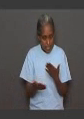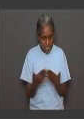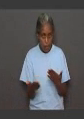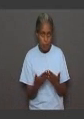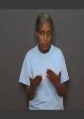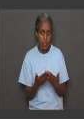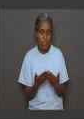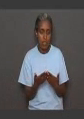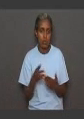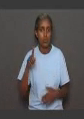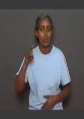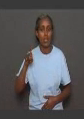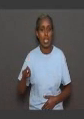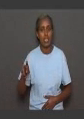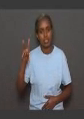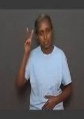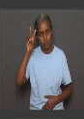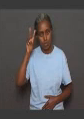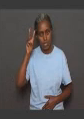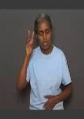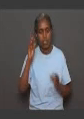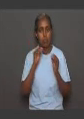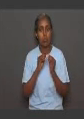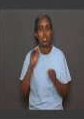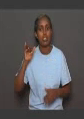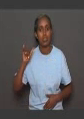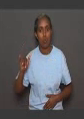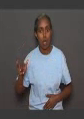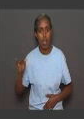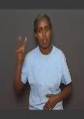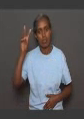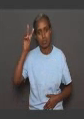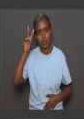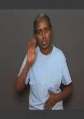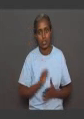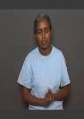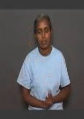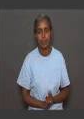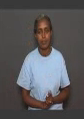simplifies to x squared plus y squared.